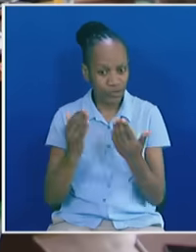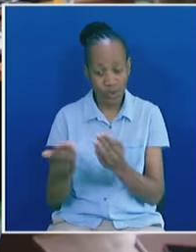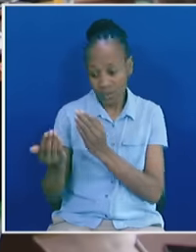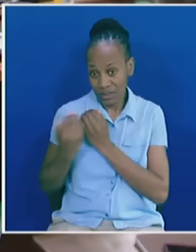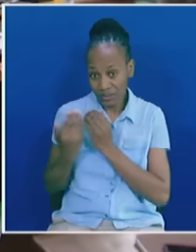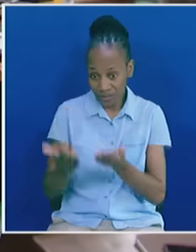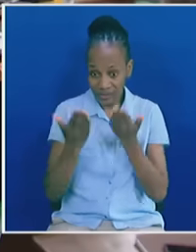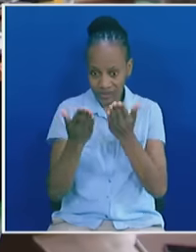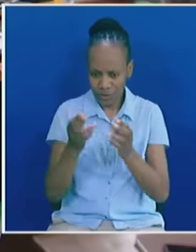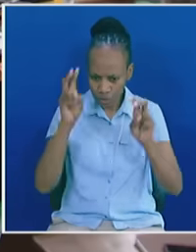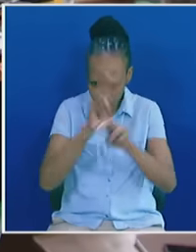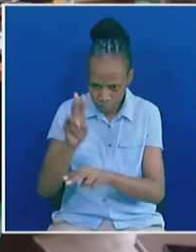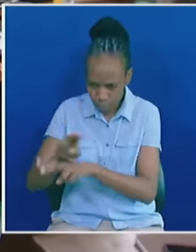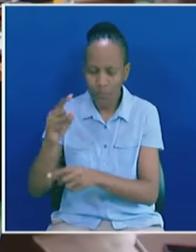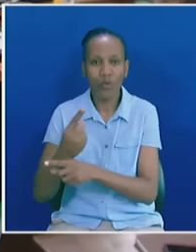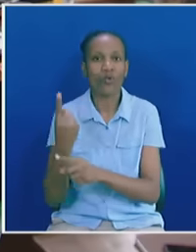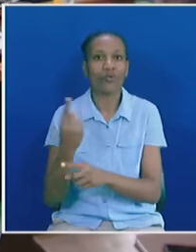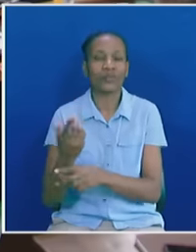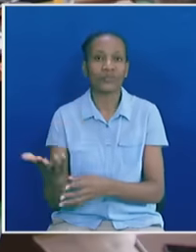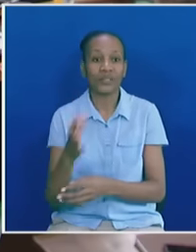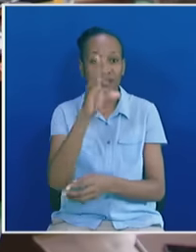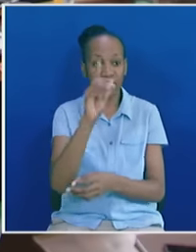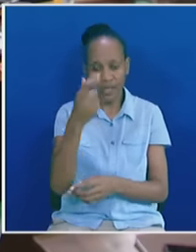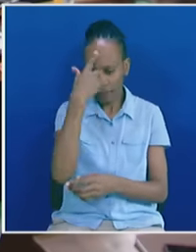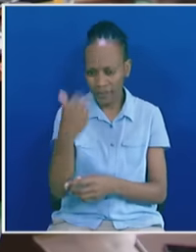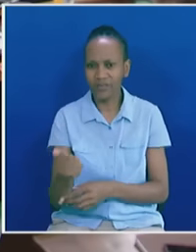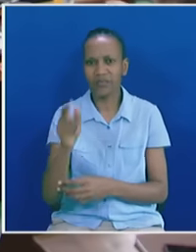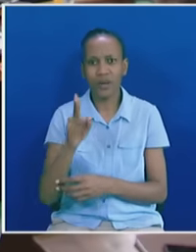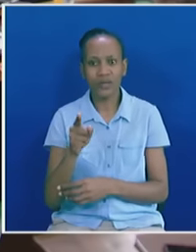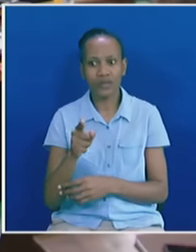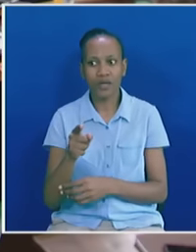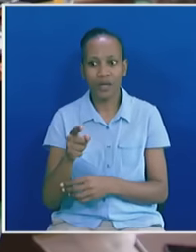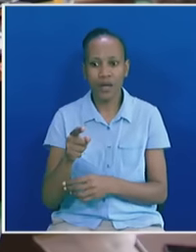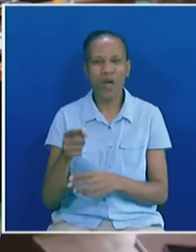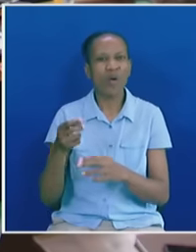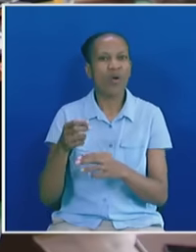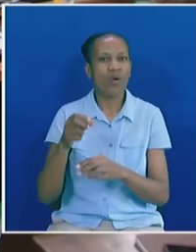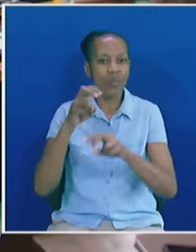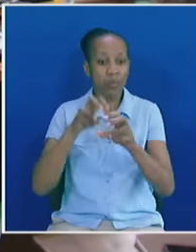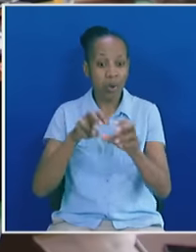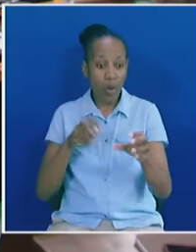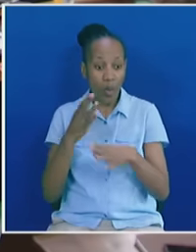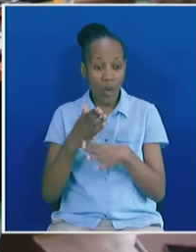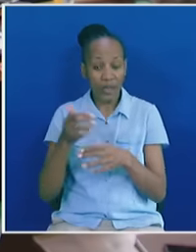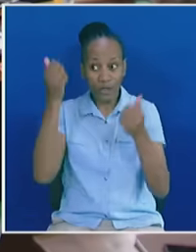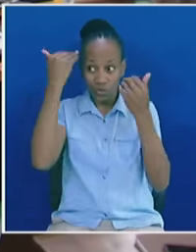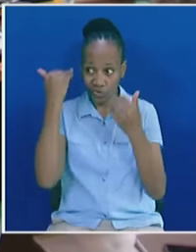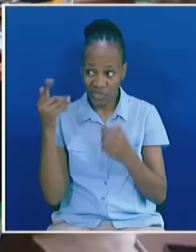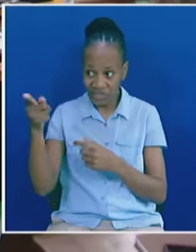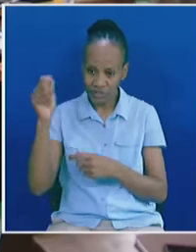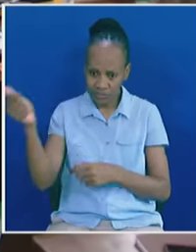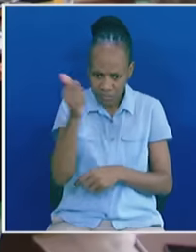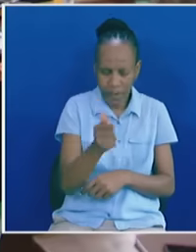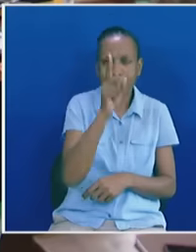properly monitored. The DA therefore believes that the IG should be a retired judge, who by virtue of his service as a judge has